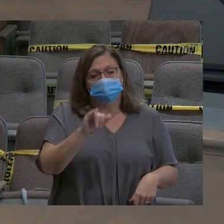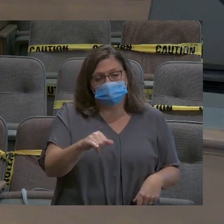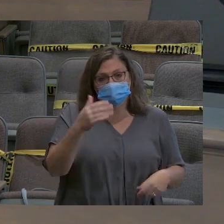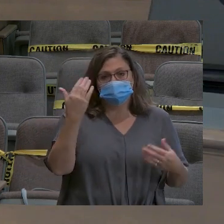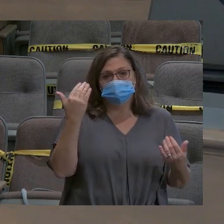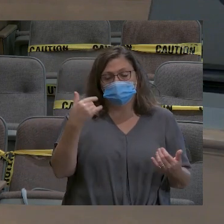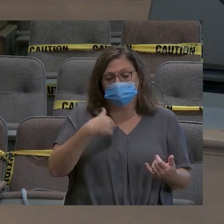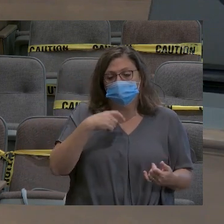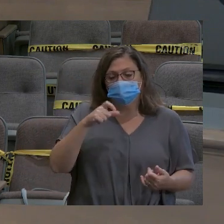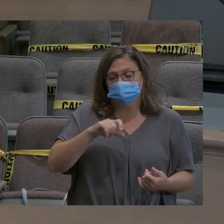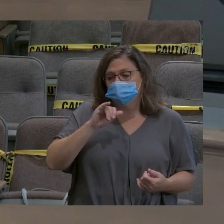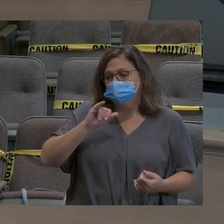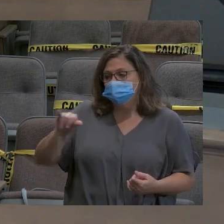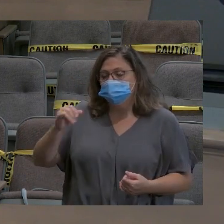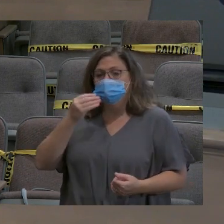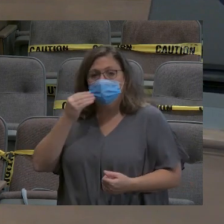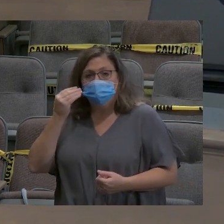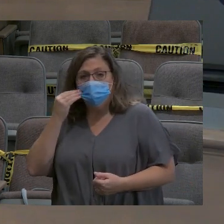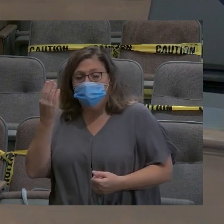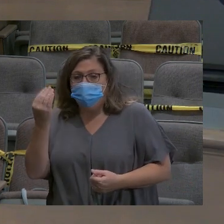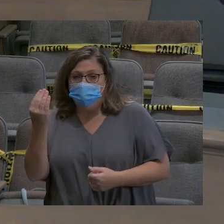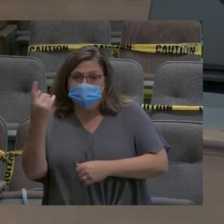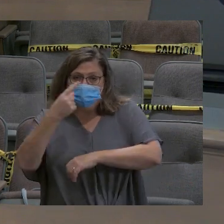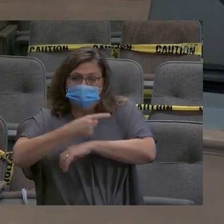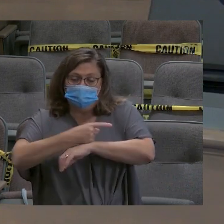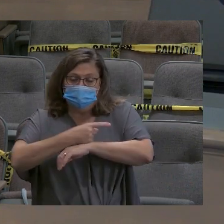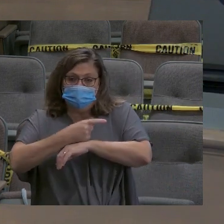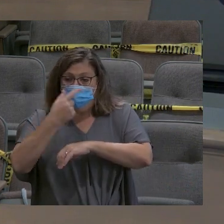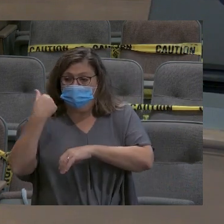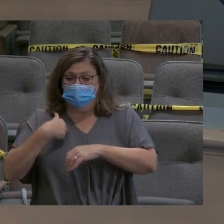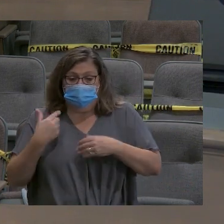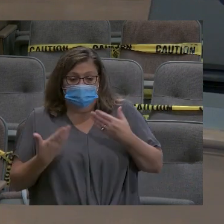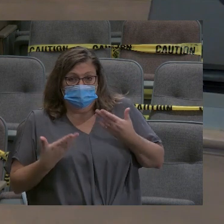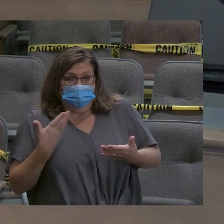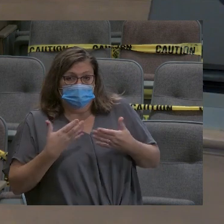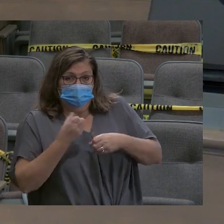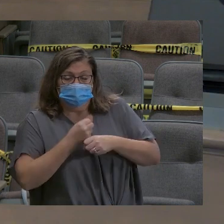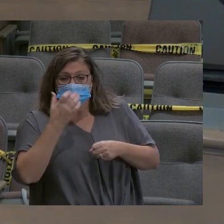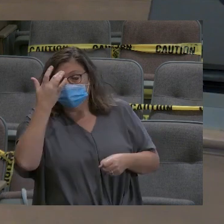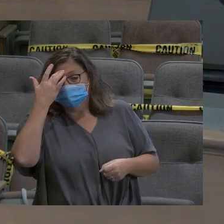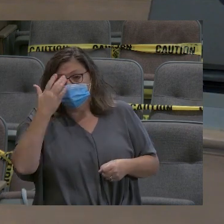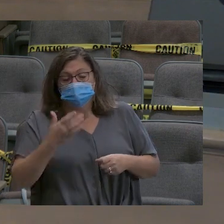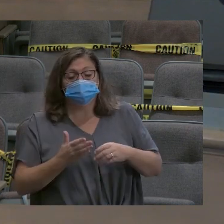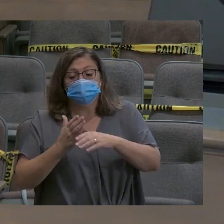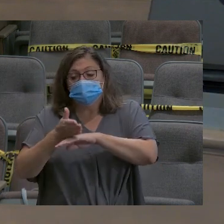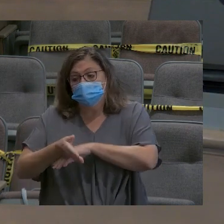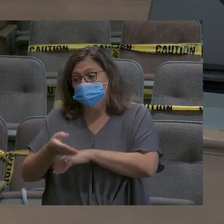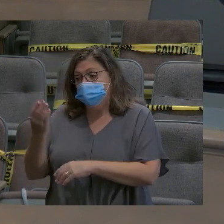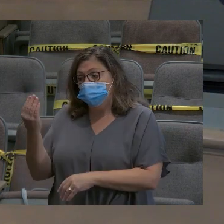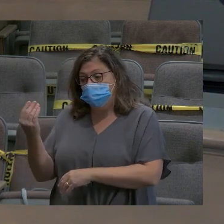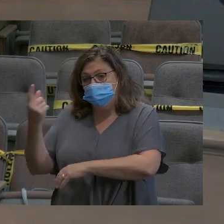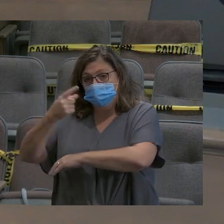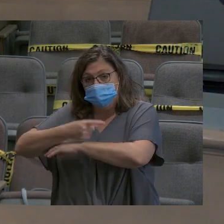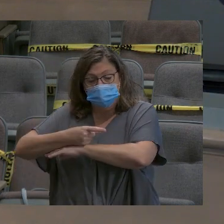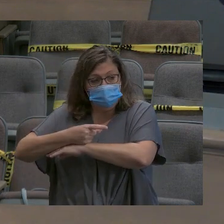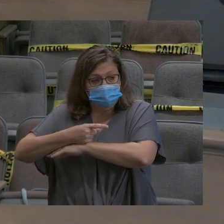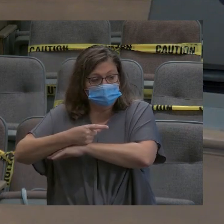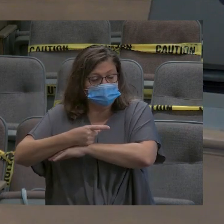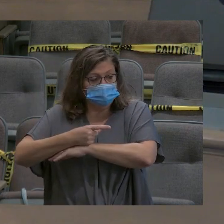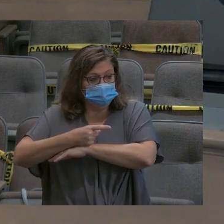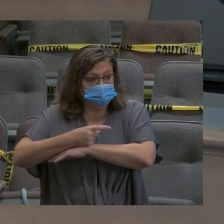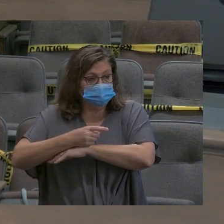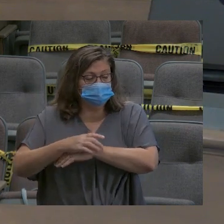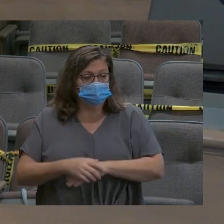14 days unless I become sick myself. So after 14 days of beyond exposure,